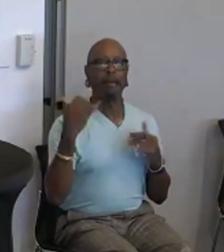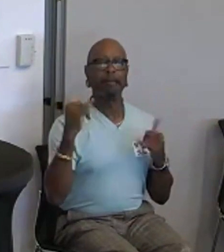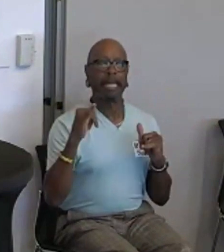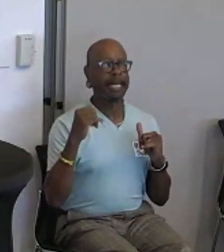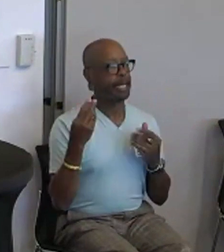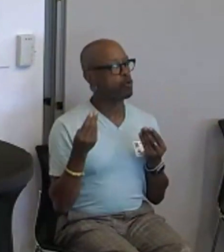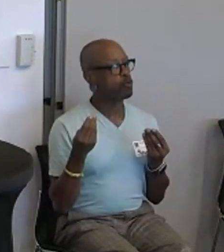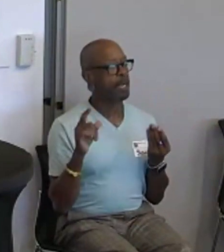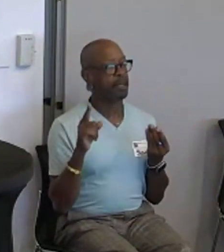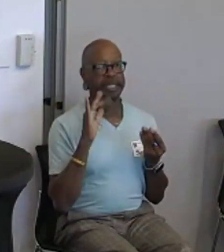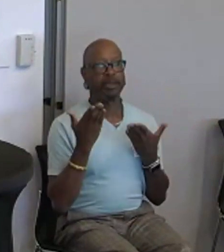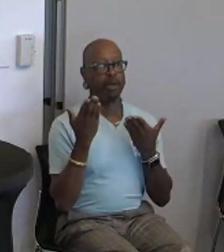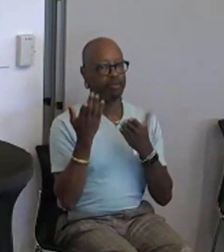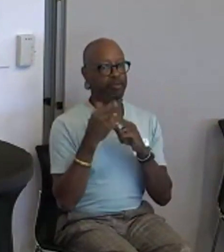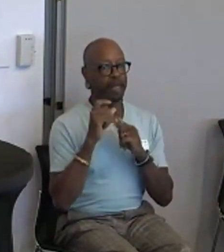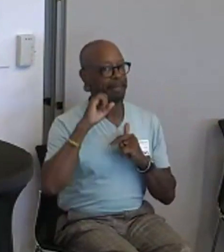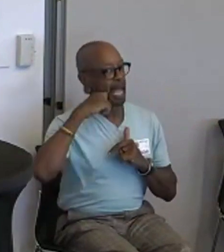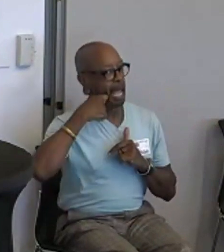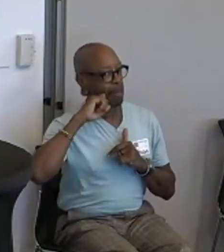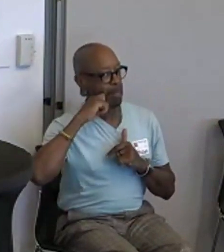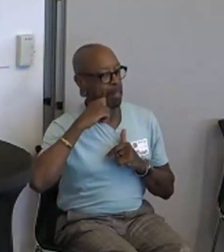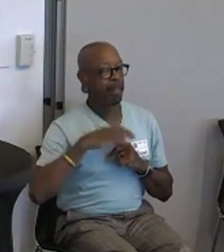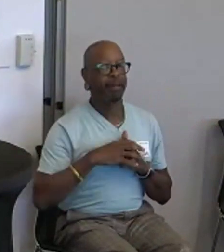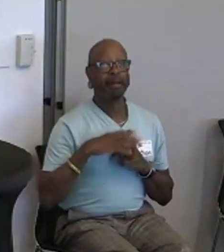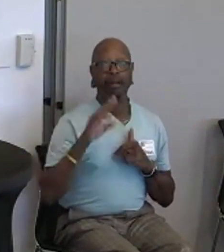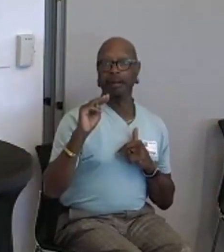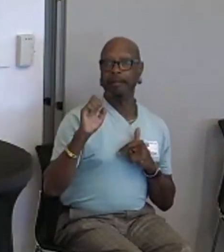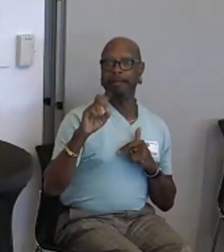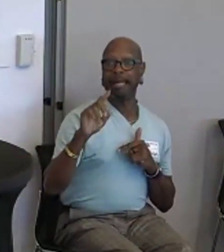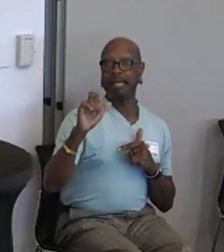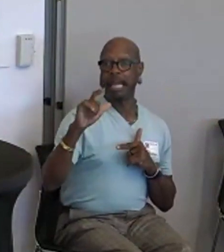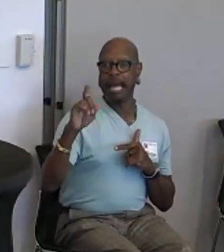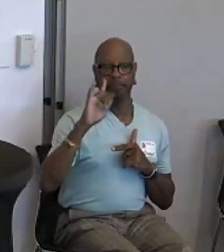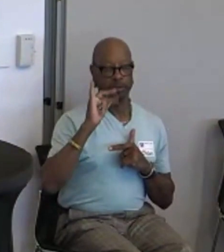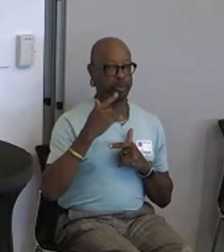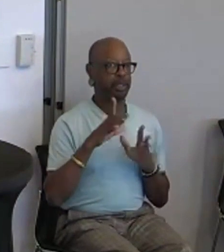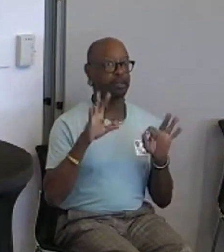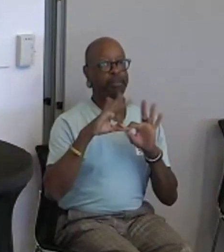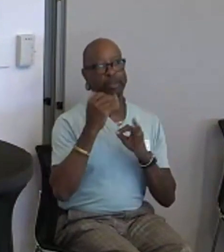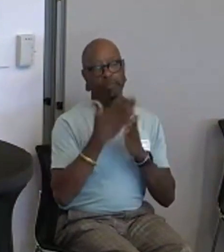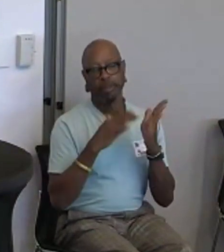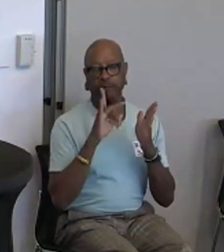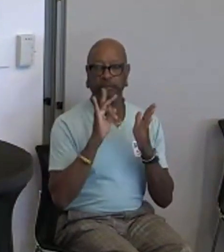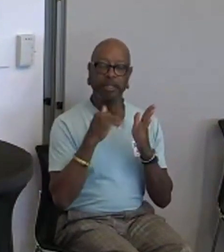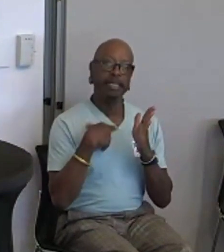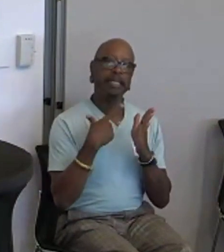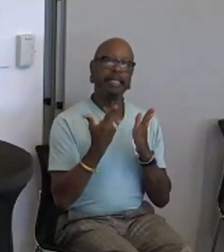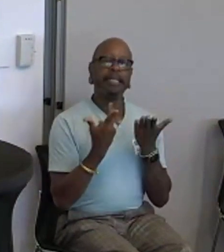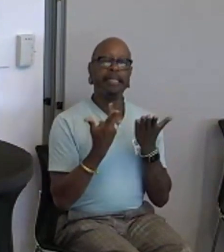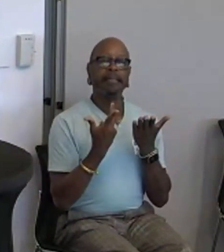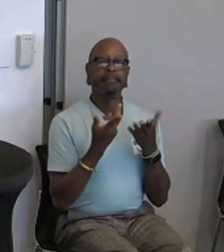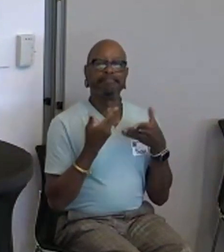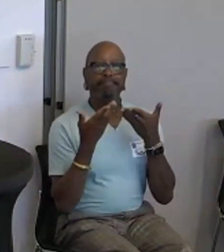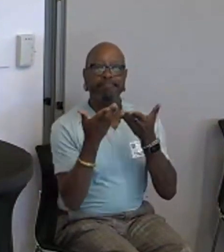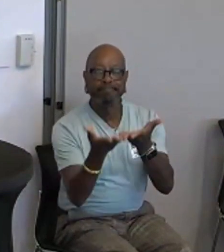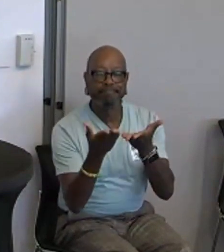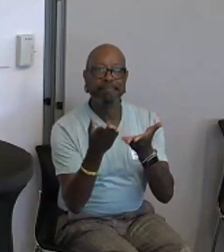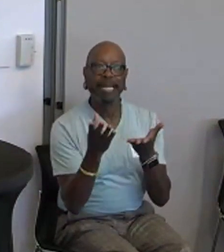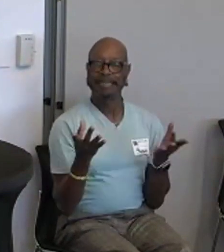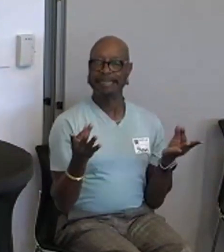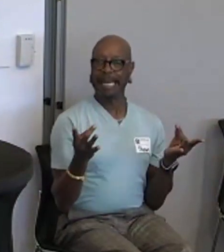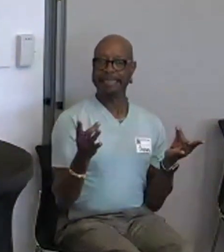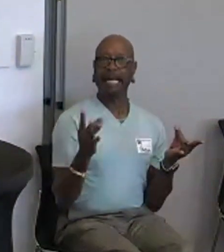education offering from Apple. And Mad Lab was instrumental in creating tactile representations of these puzzle